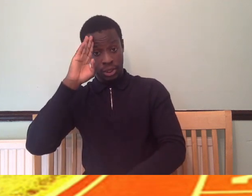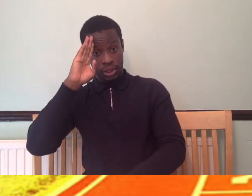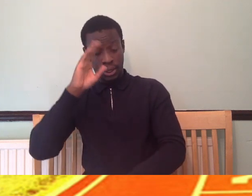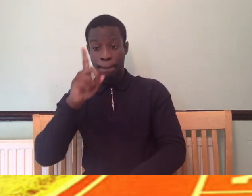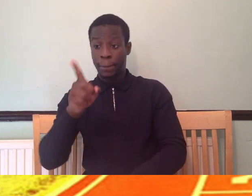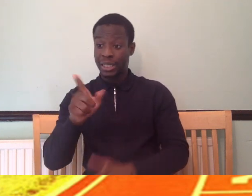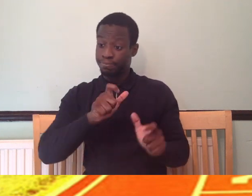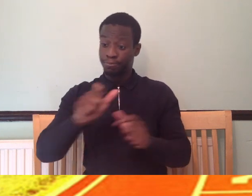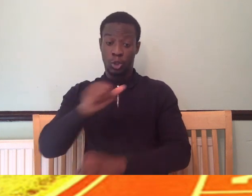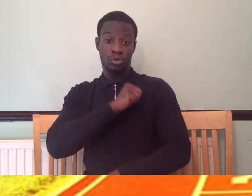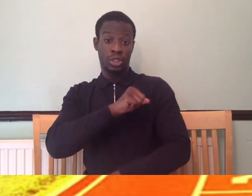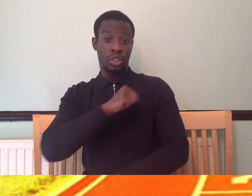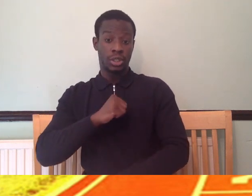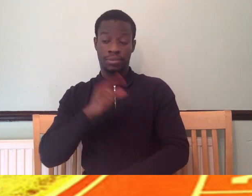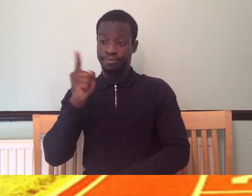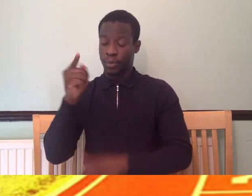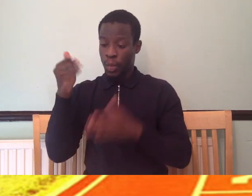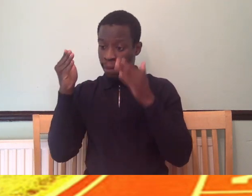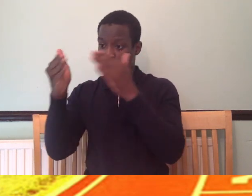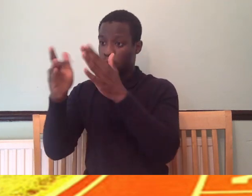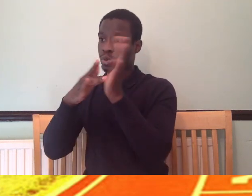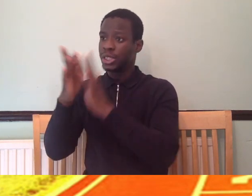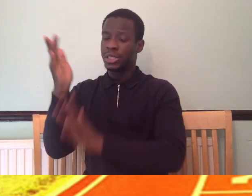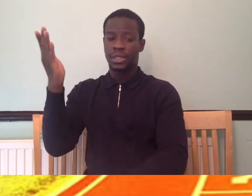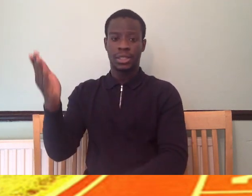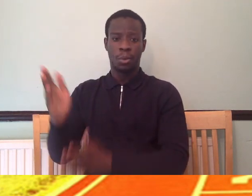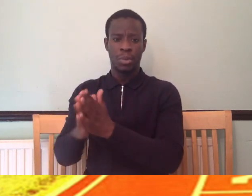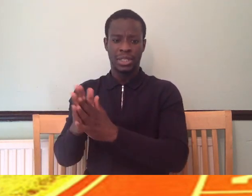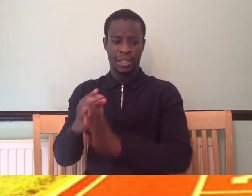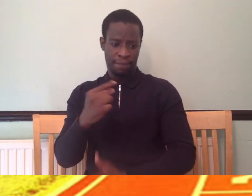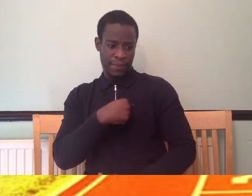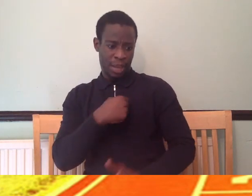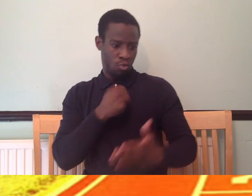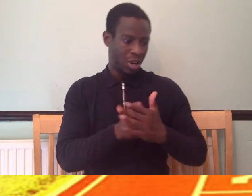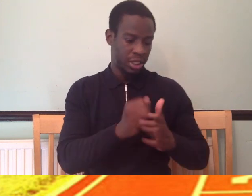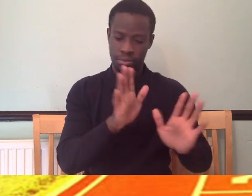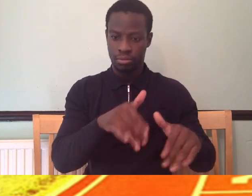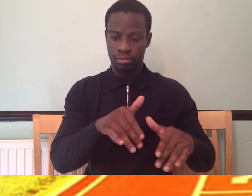but through his faith it helps him focus away from the fear of crashing.